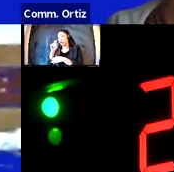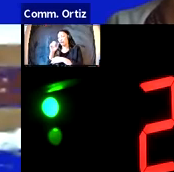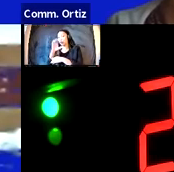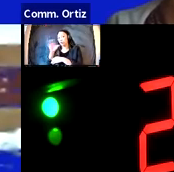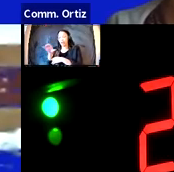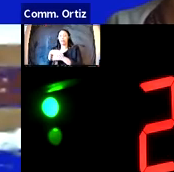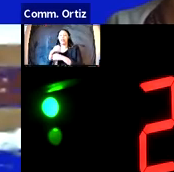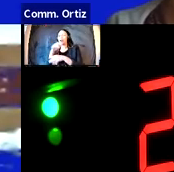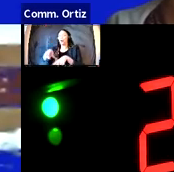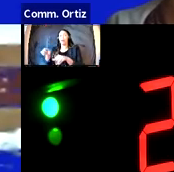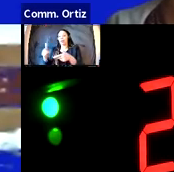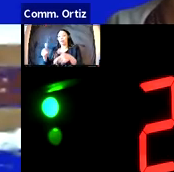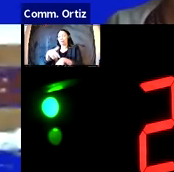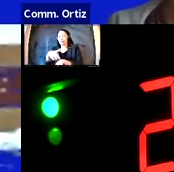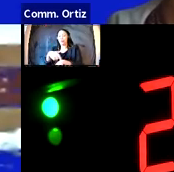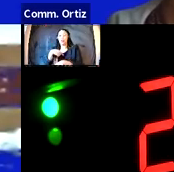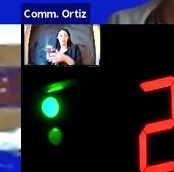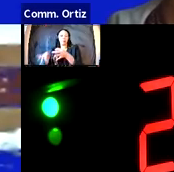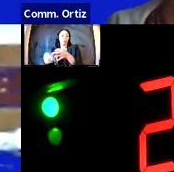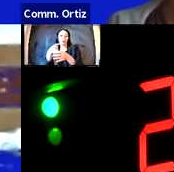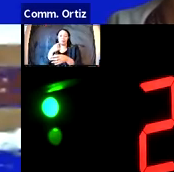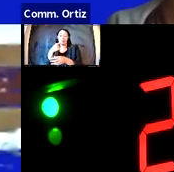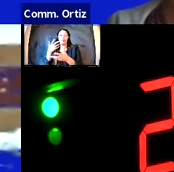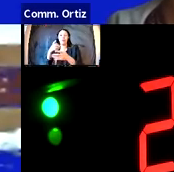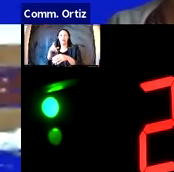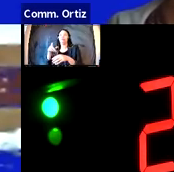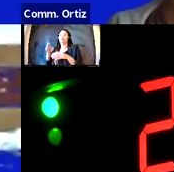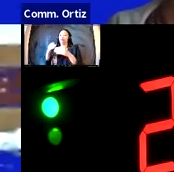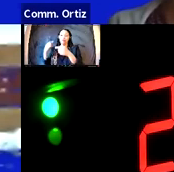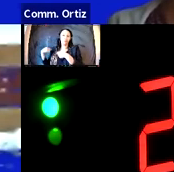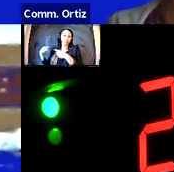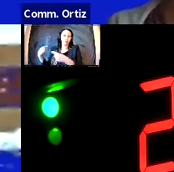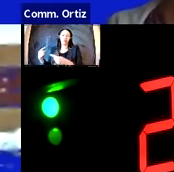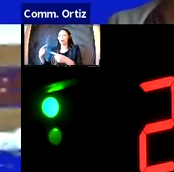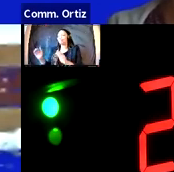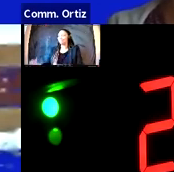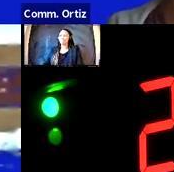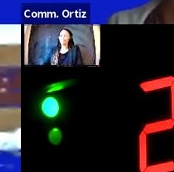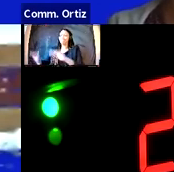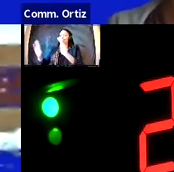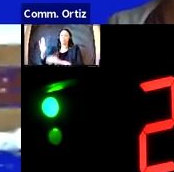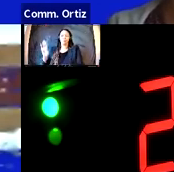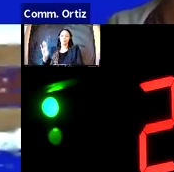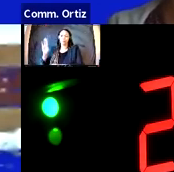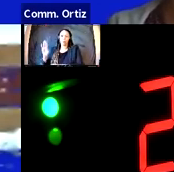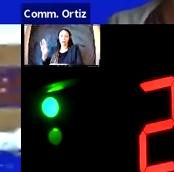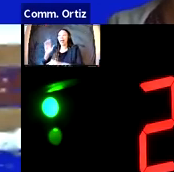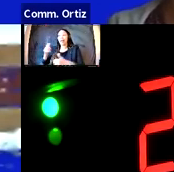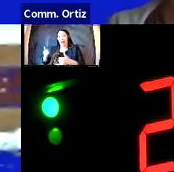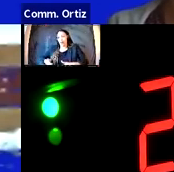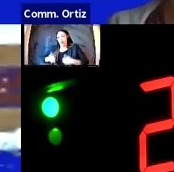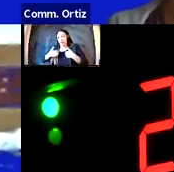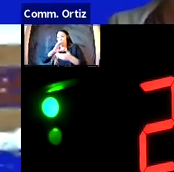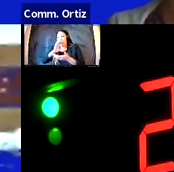time. I just simply wanted to say that I am a longtime resident. I grew up here and now have the pleasure of living here with my wife and two children.